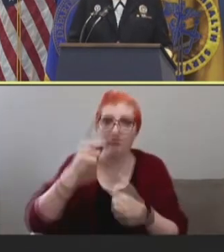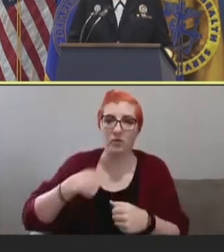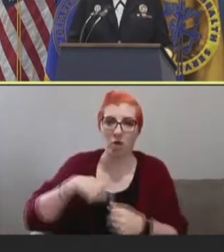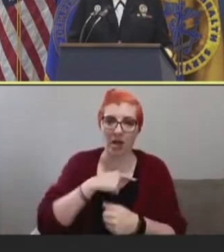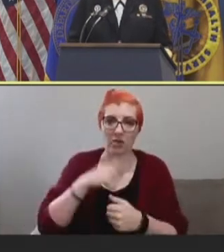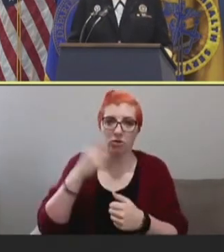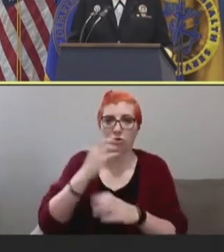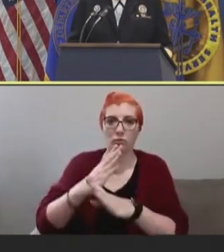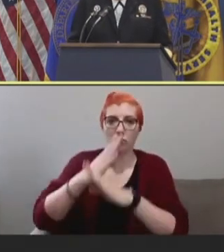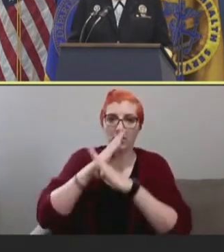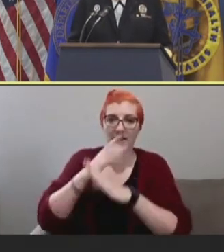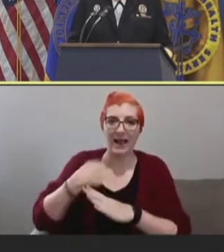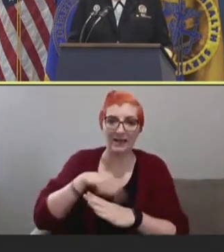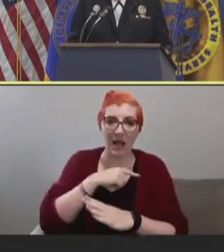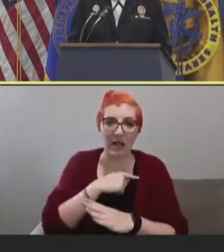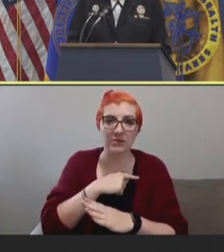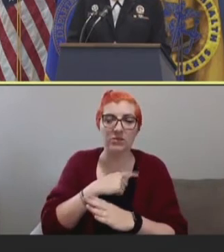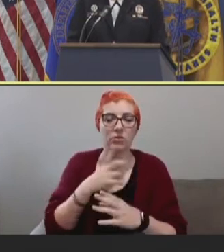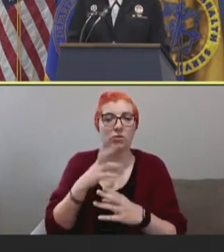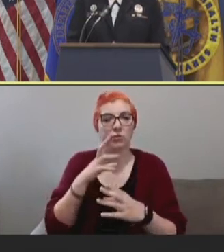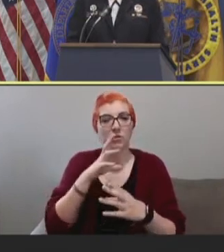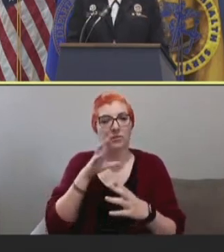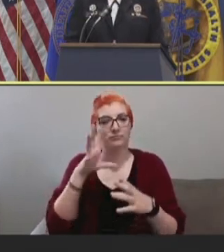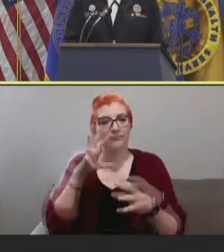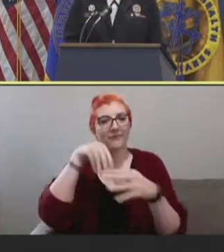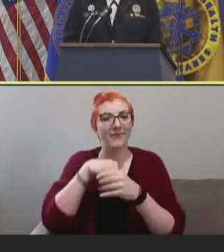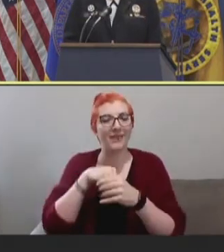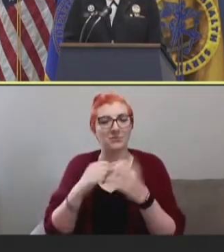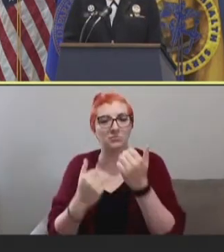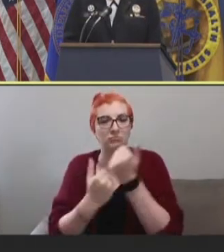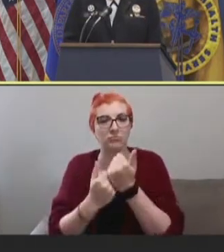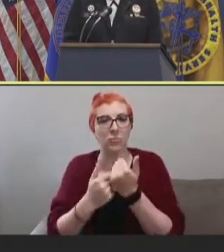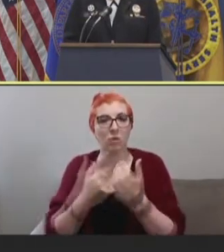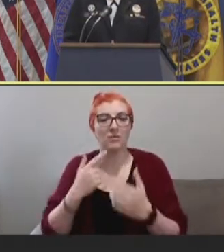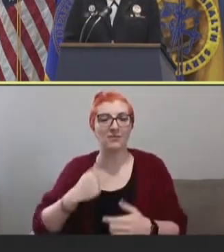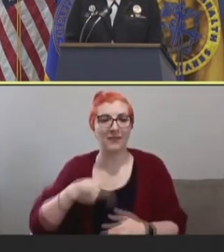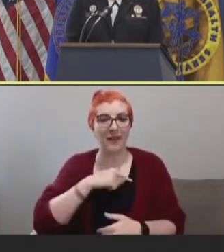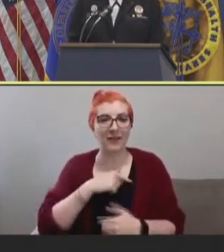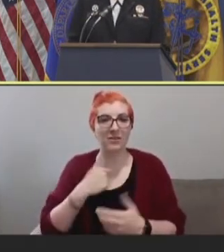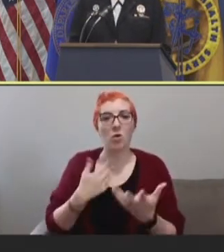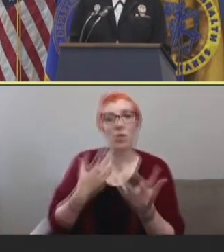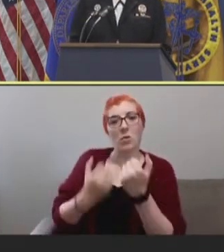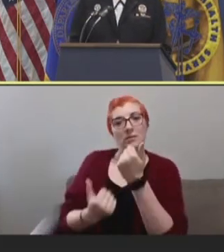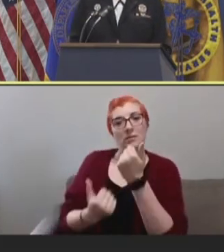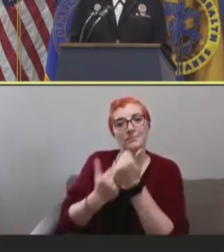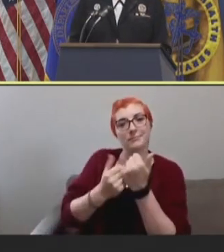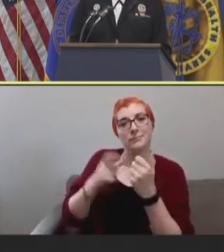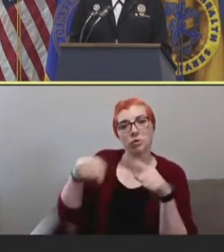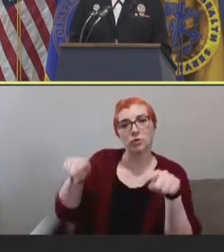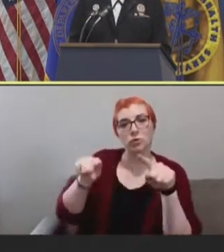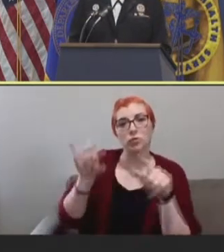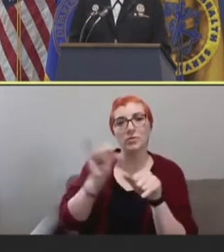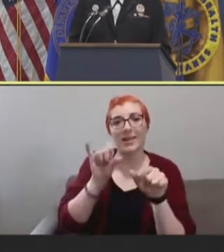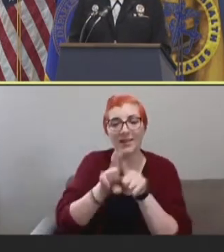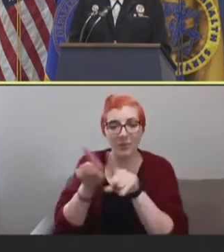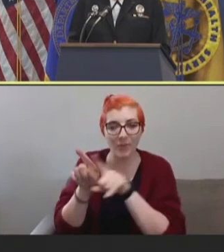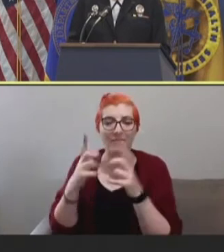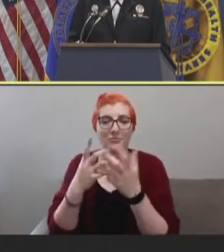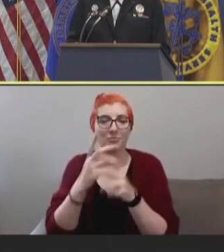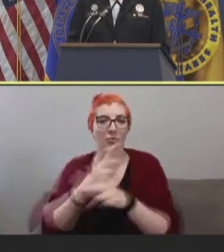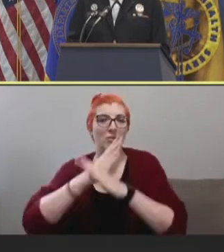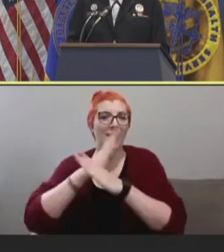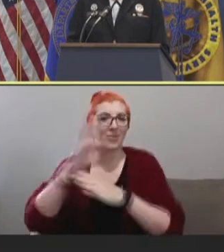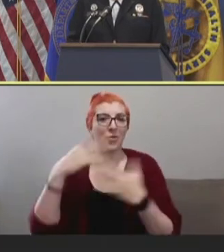you invest in us, and we are working to help you and invest in you and protect your health, safety, and well-being now and in the